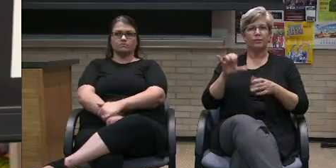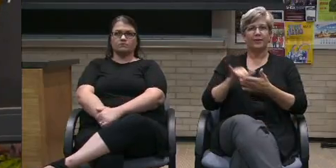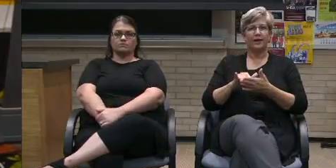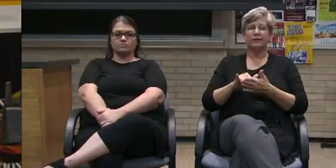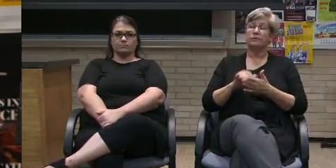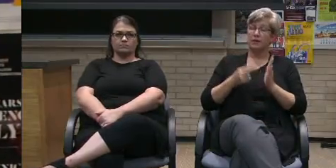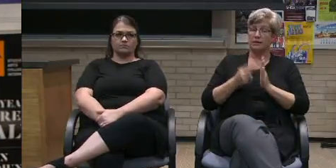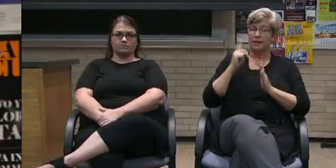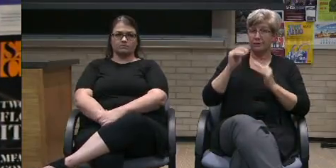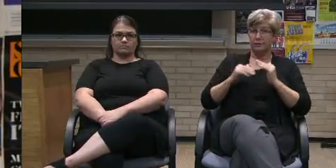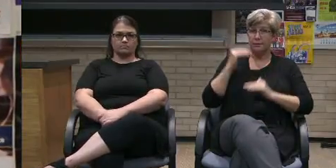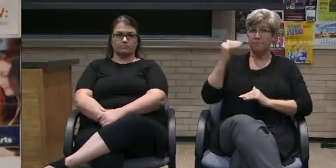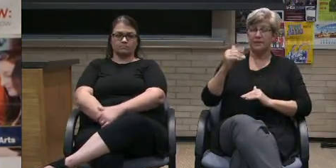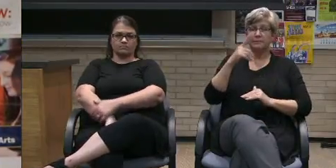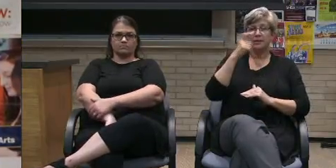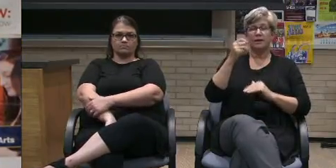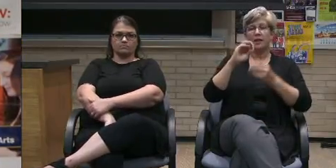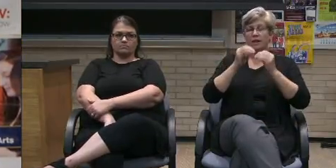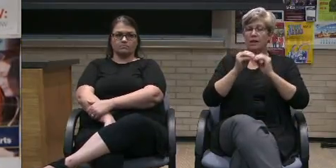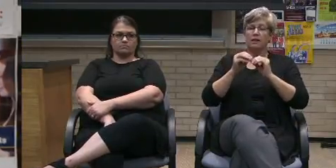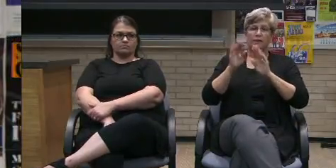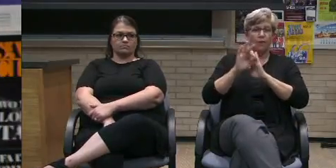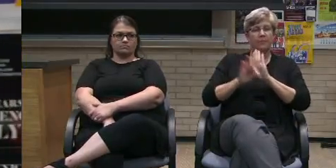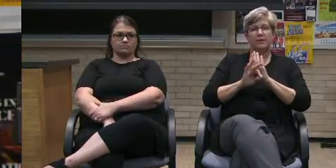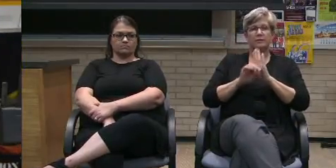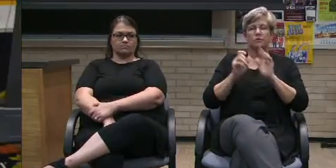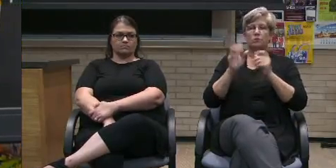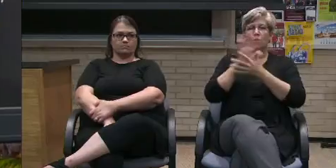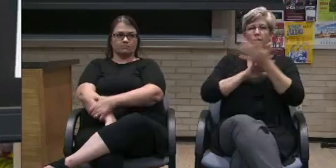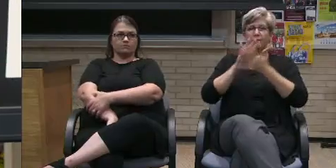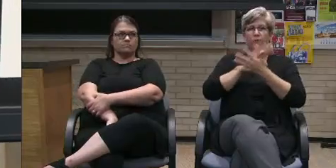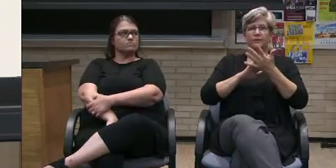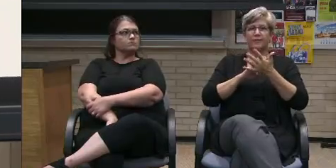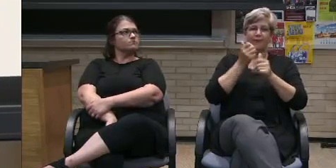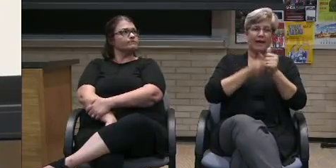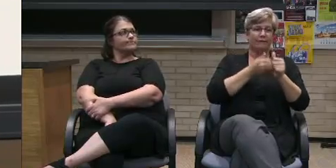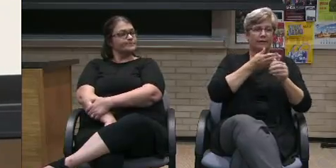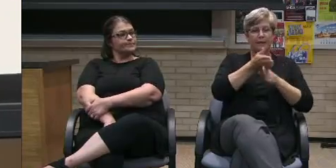the algorithms are so confusing. There's a different algorithm for every major.